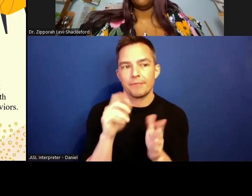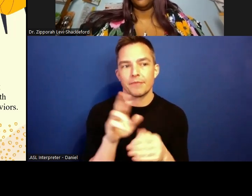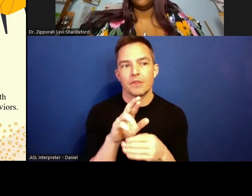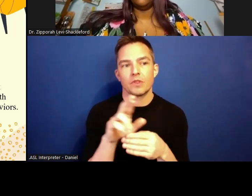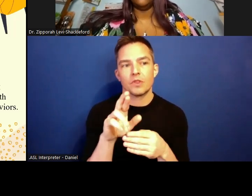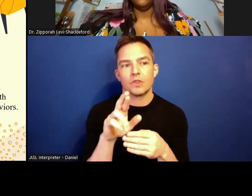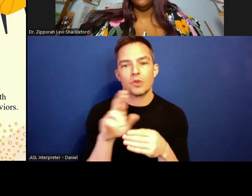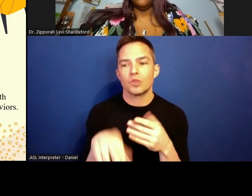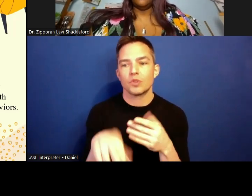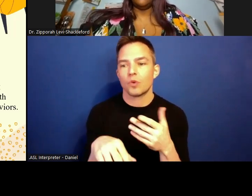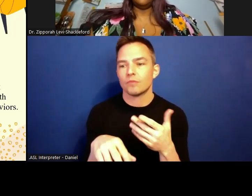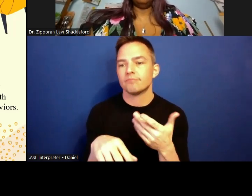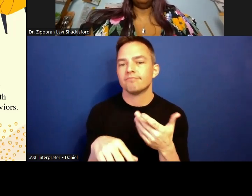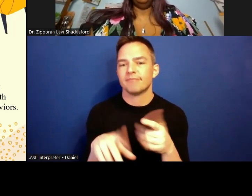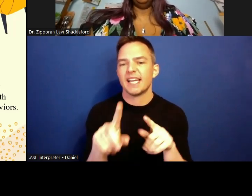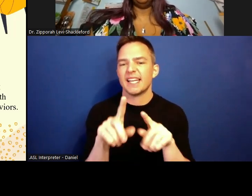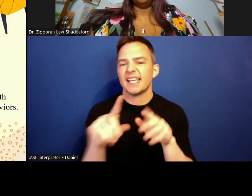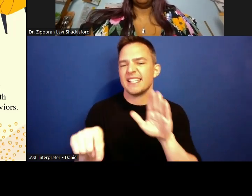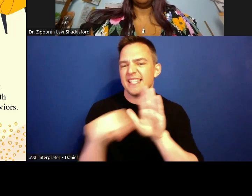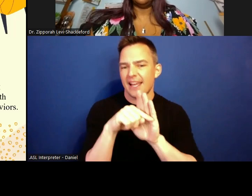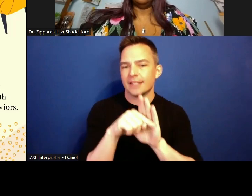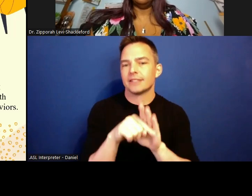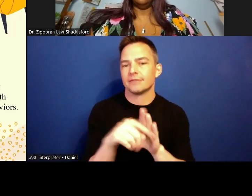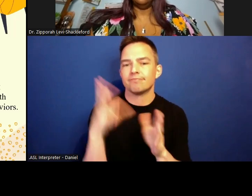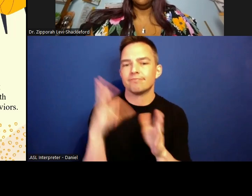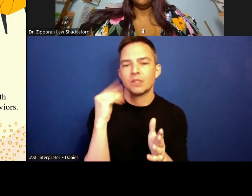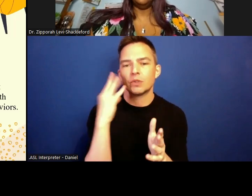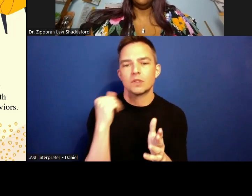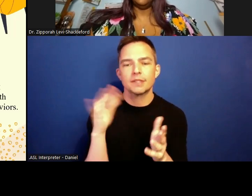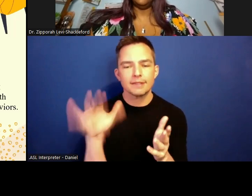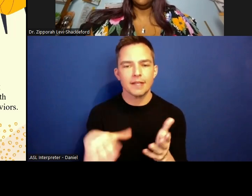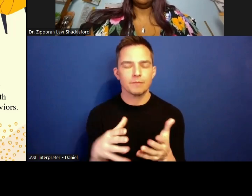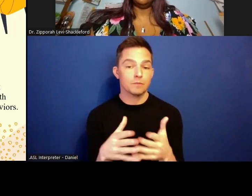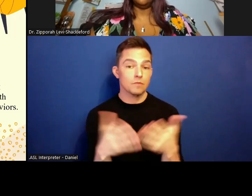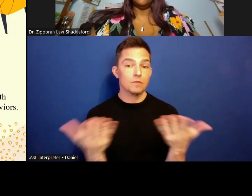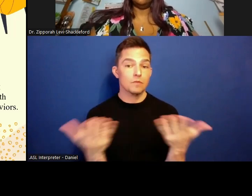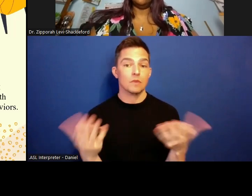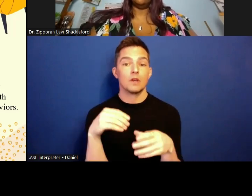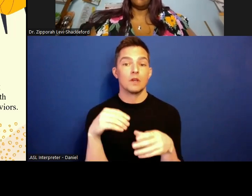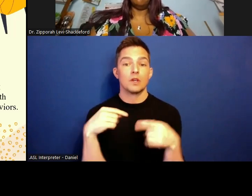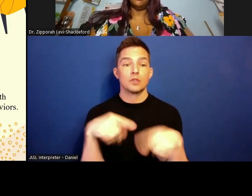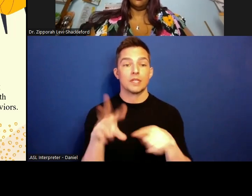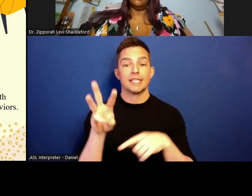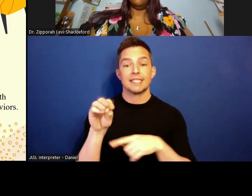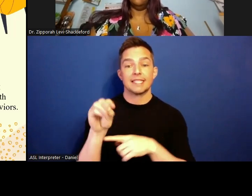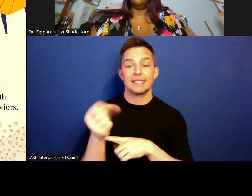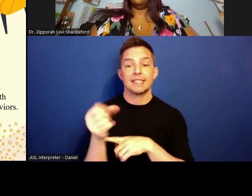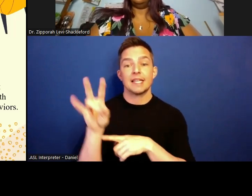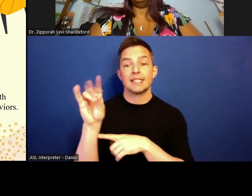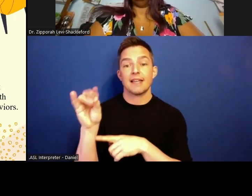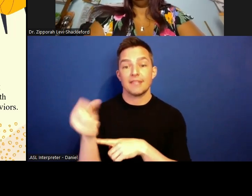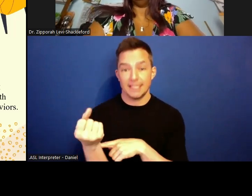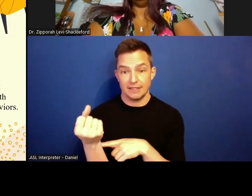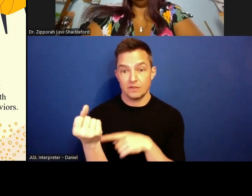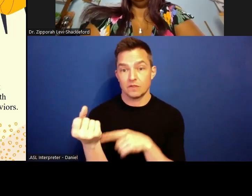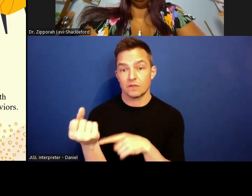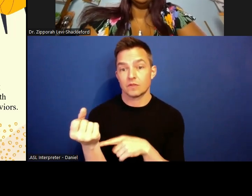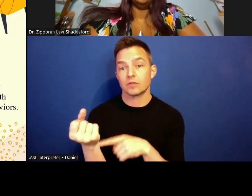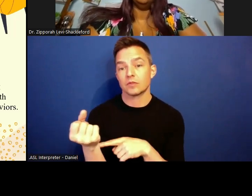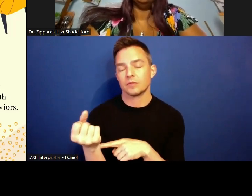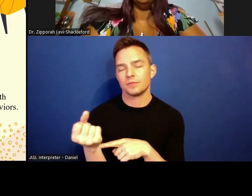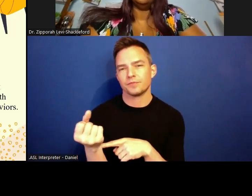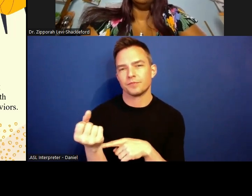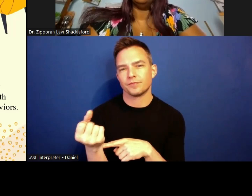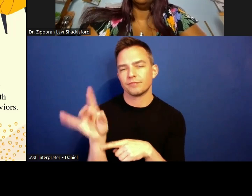negative experience. Um, in the 60s and 70s